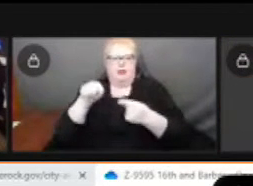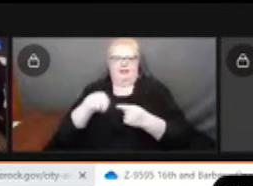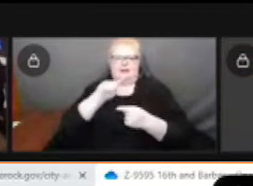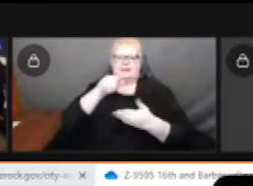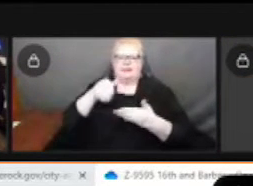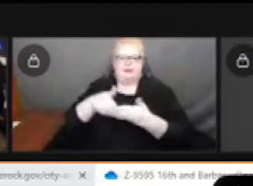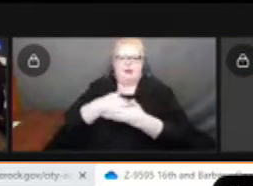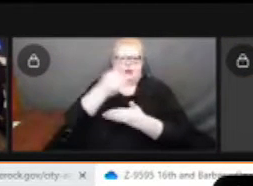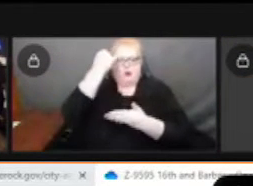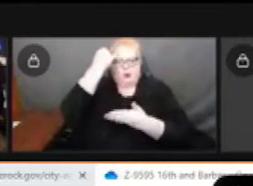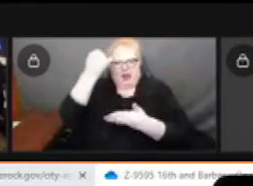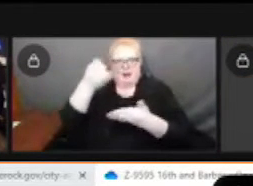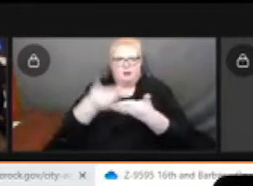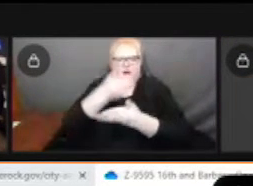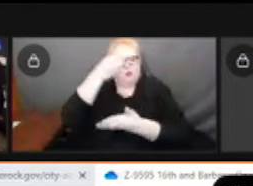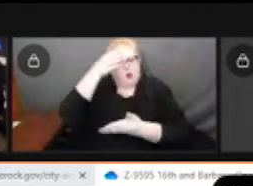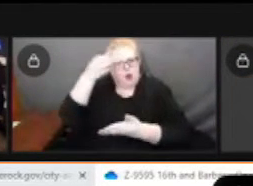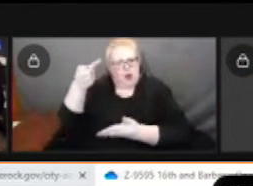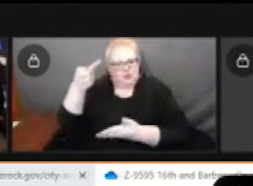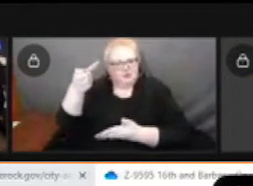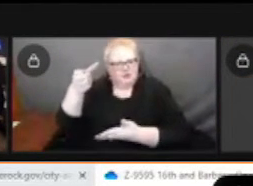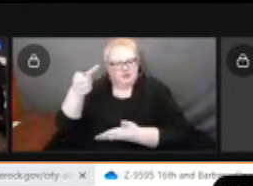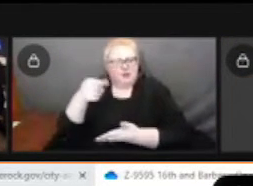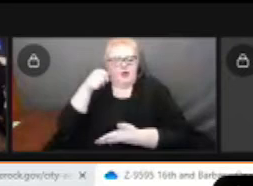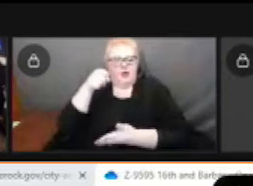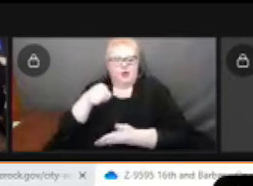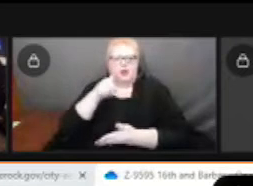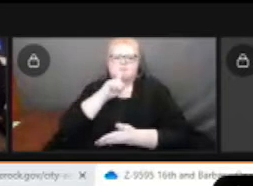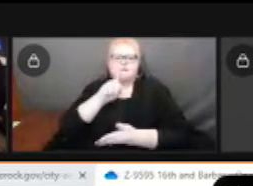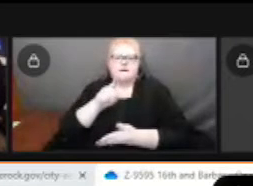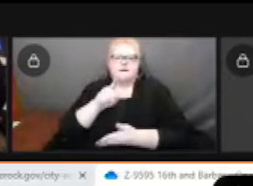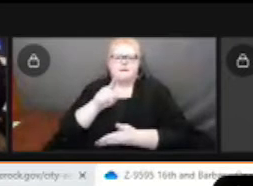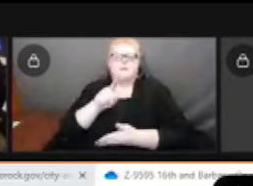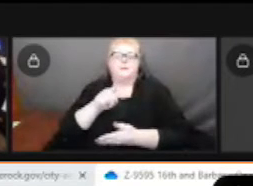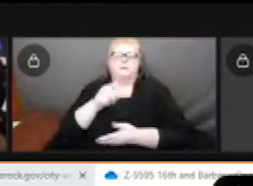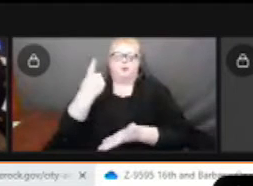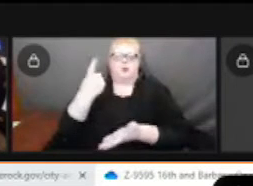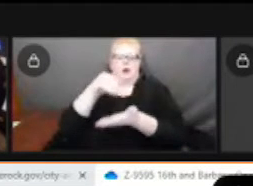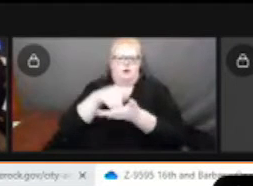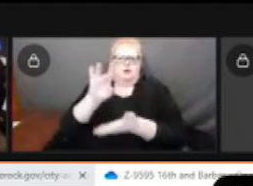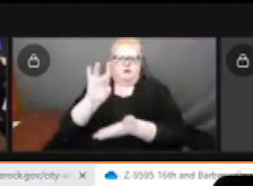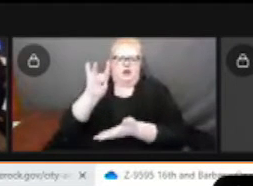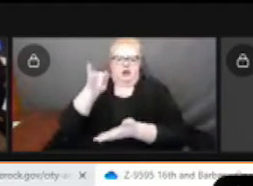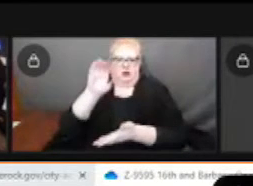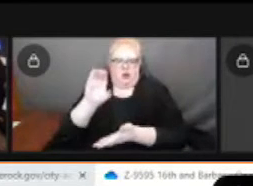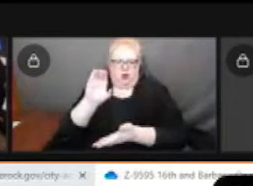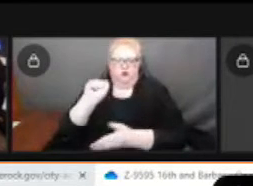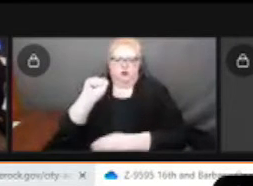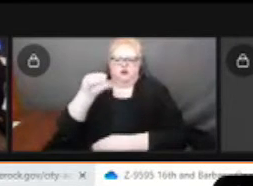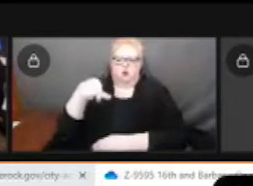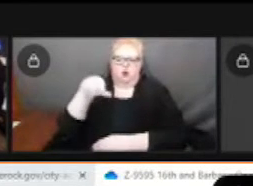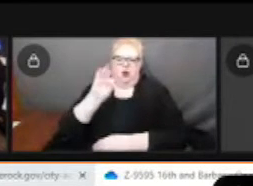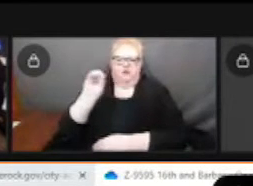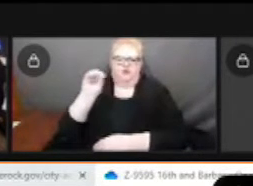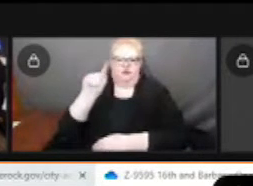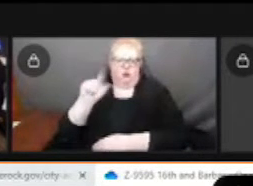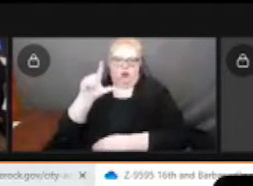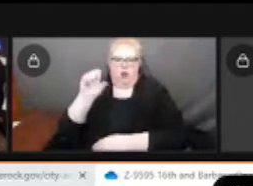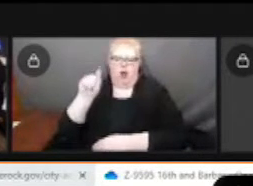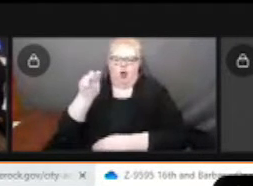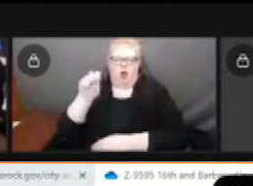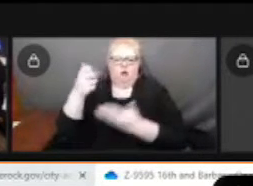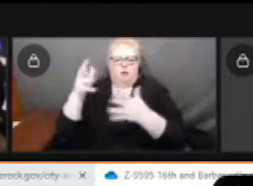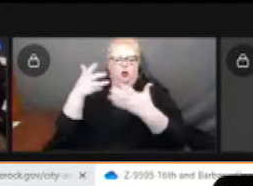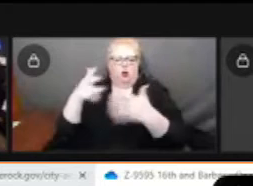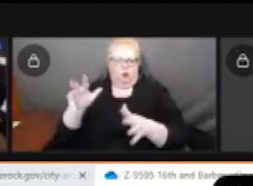or concept. It's there are 1,800 square foot lots already platted in the original city of Little Rock. We